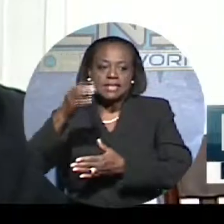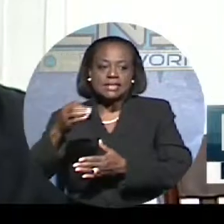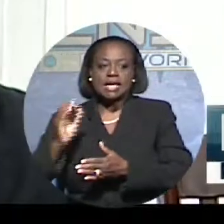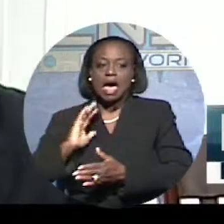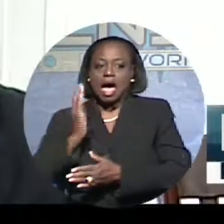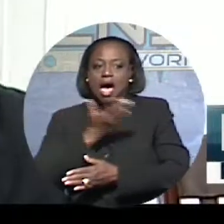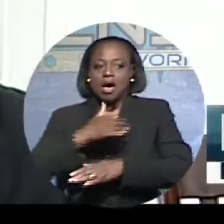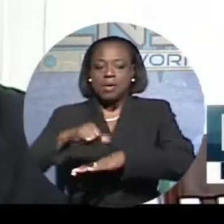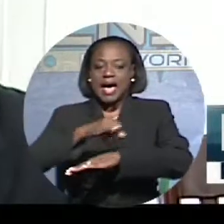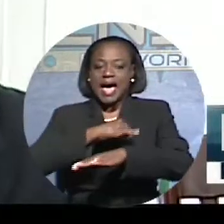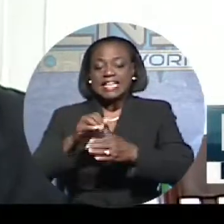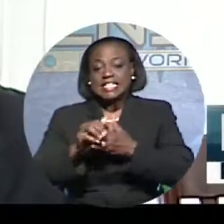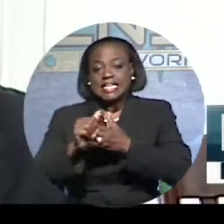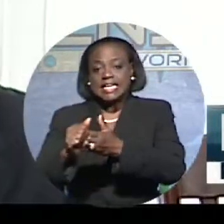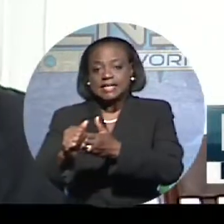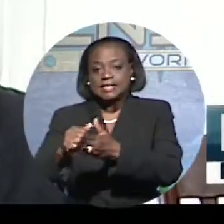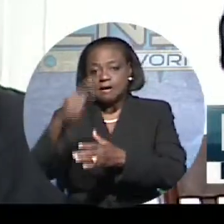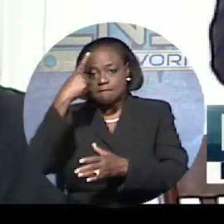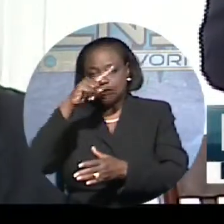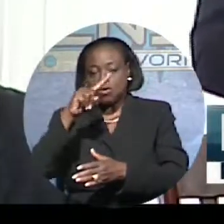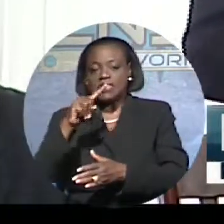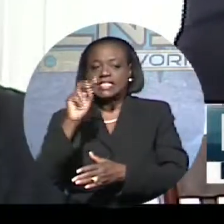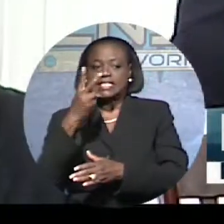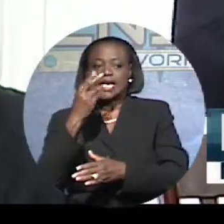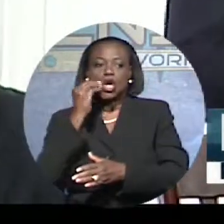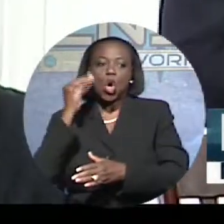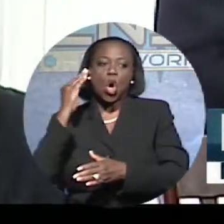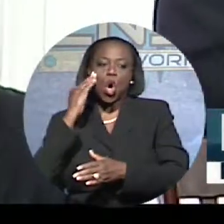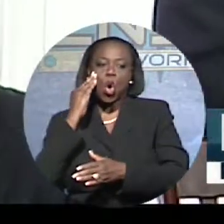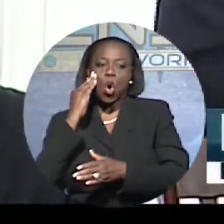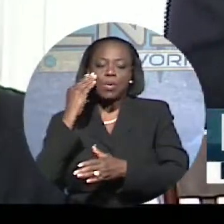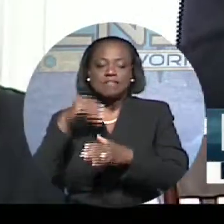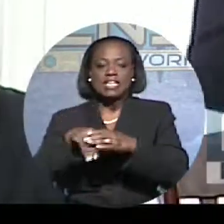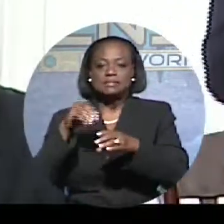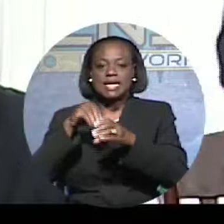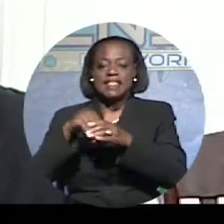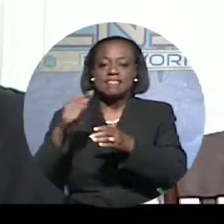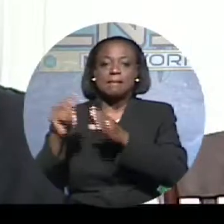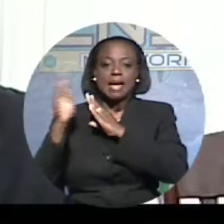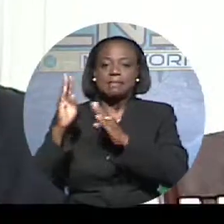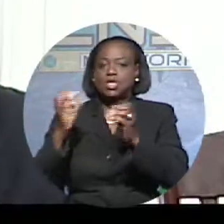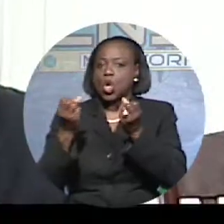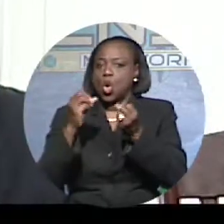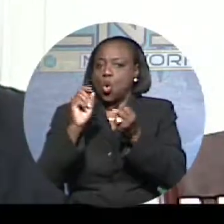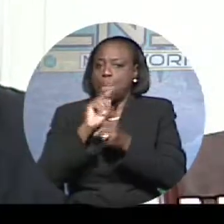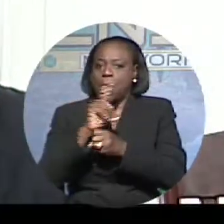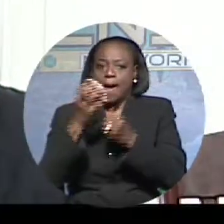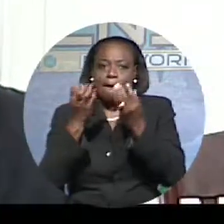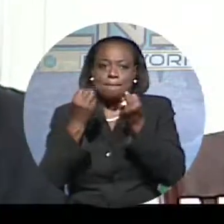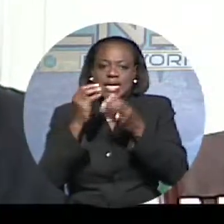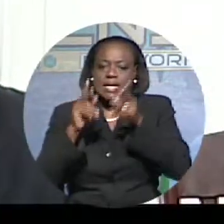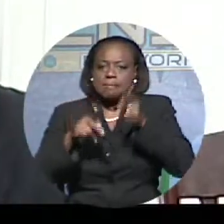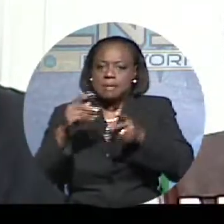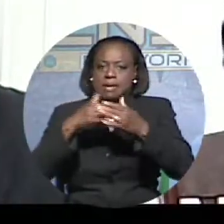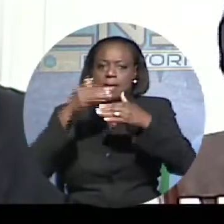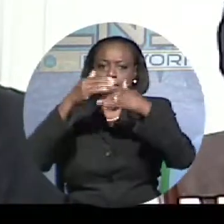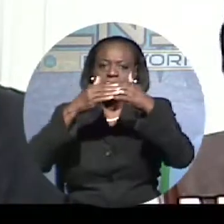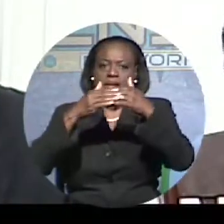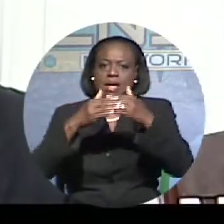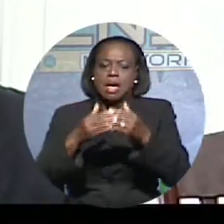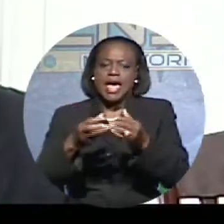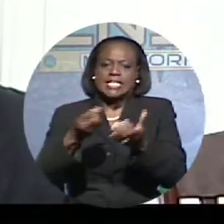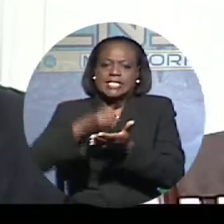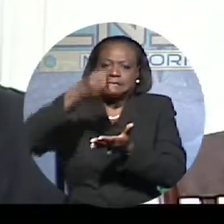the second home owners market in the Bahamas, where hundreds of visitors continue to build multi-million-dollar residences